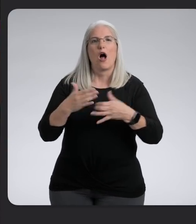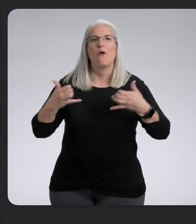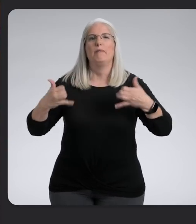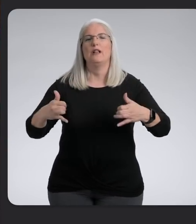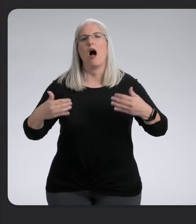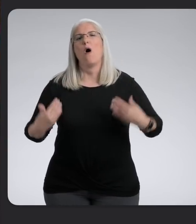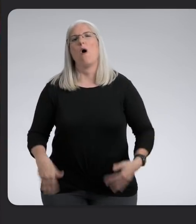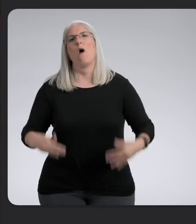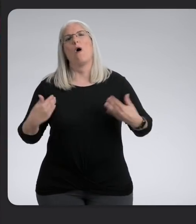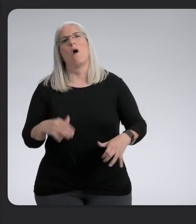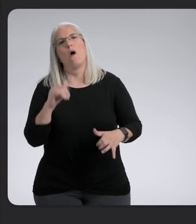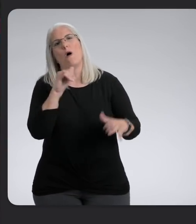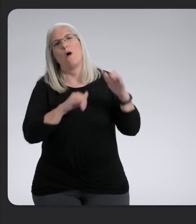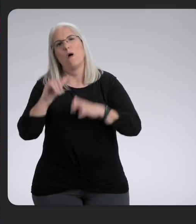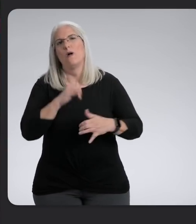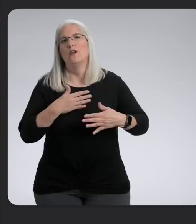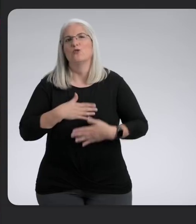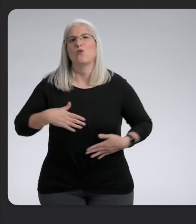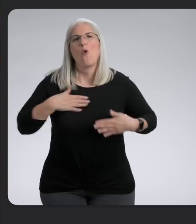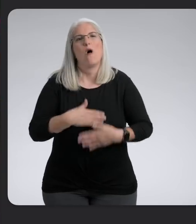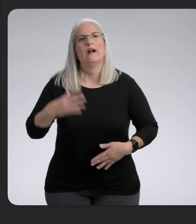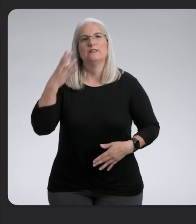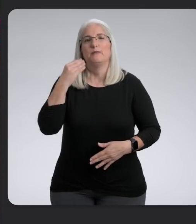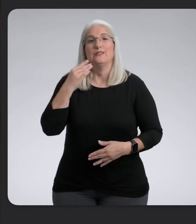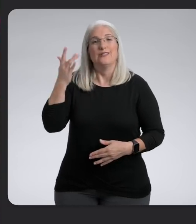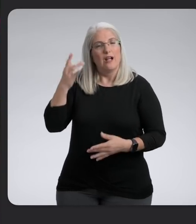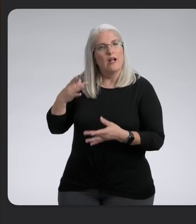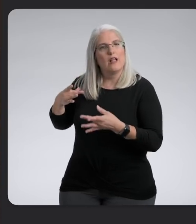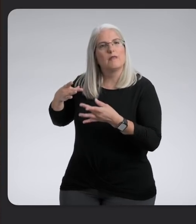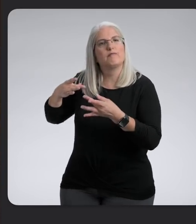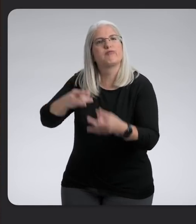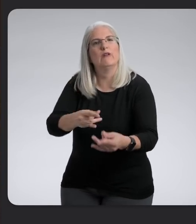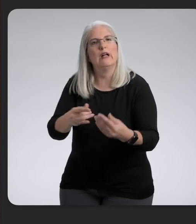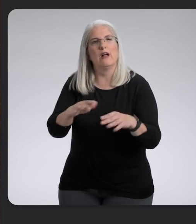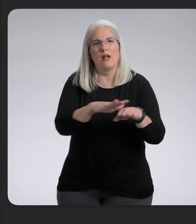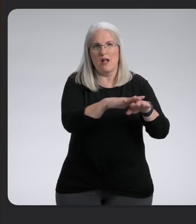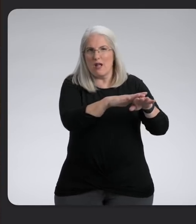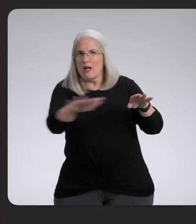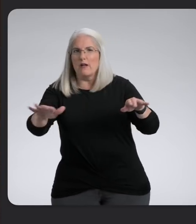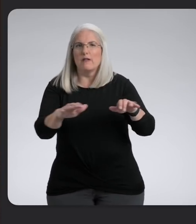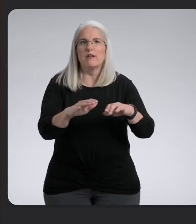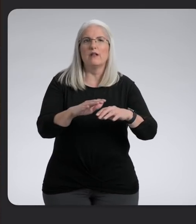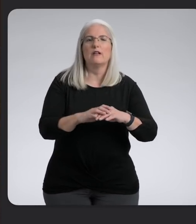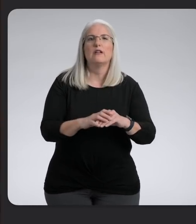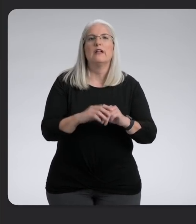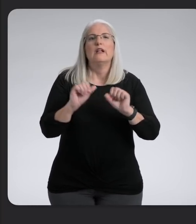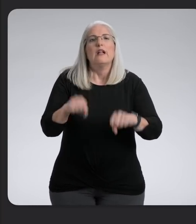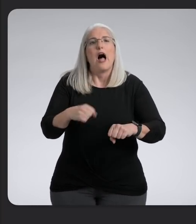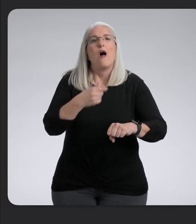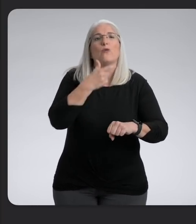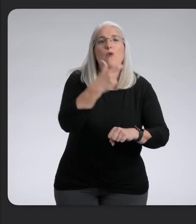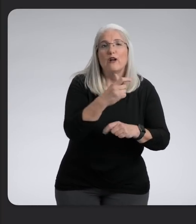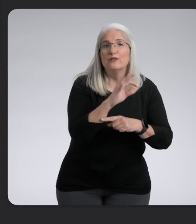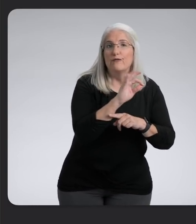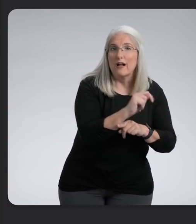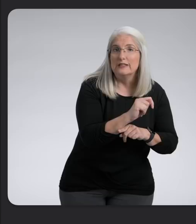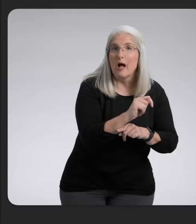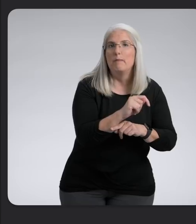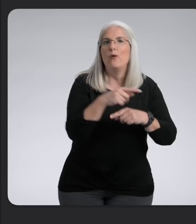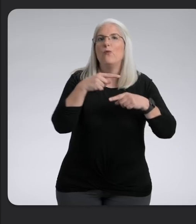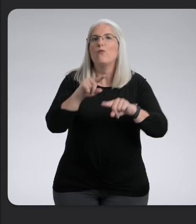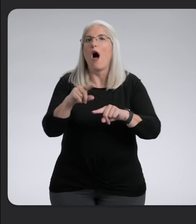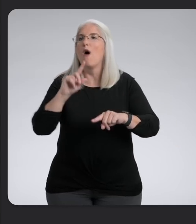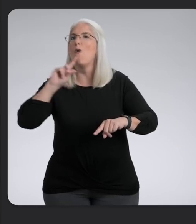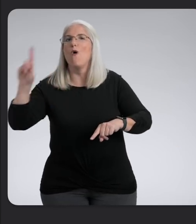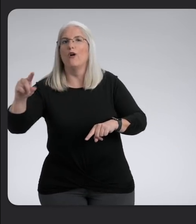experience out there because it moves fluidly throughout the whole system. Maybe you want to order takeout while you watch. Picture-in-picture lets you see